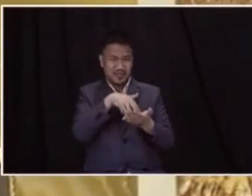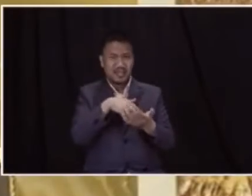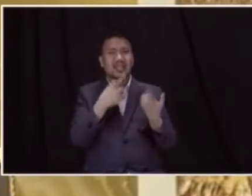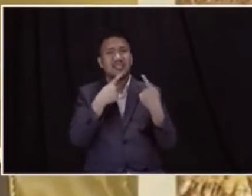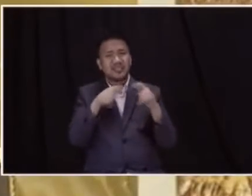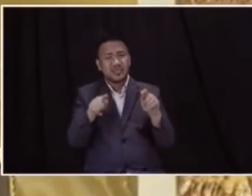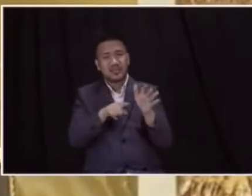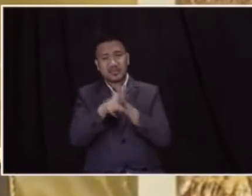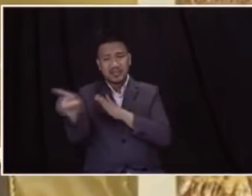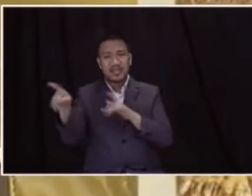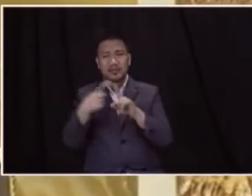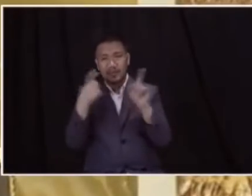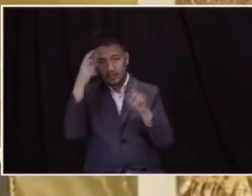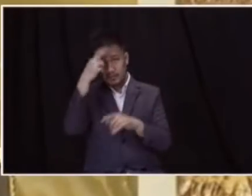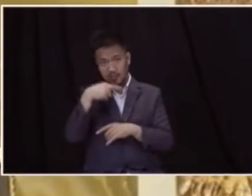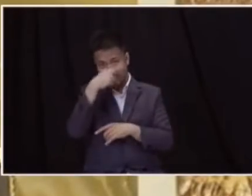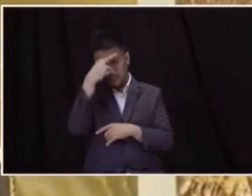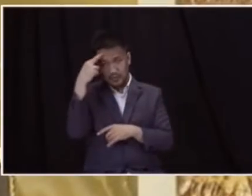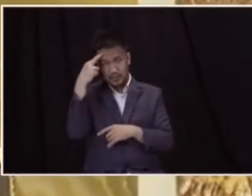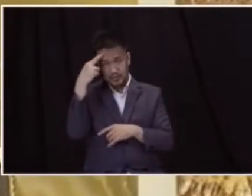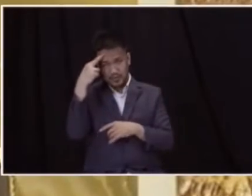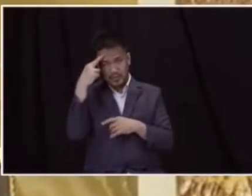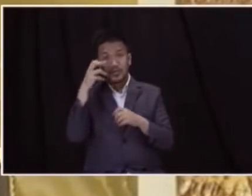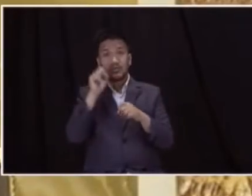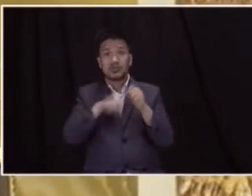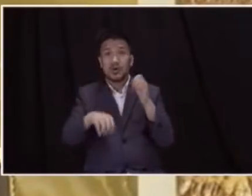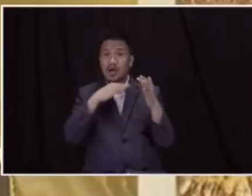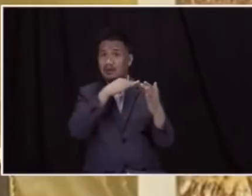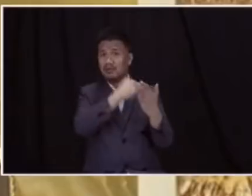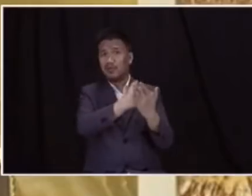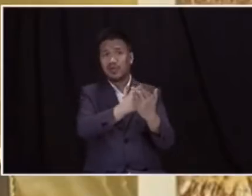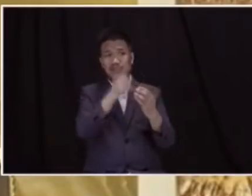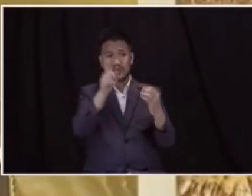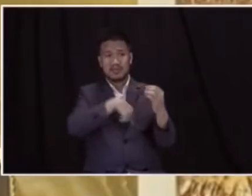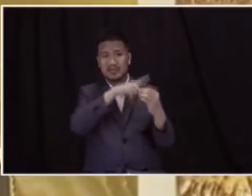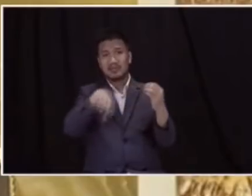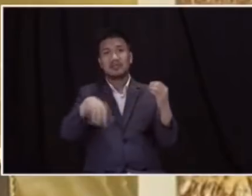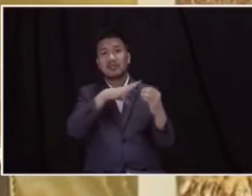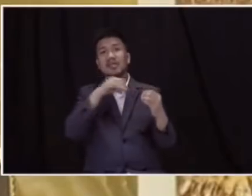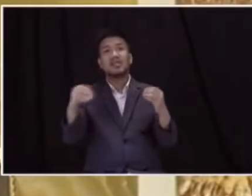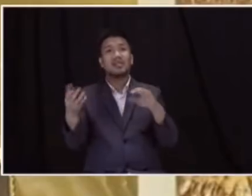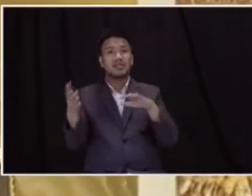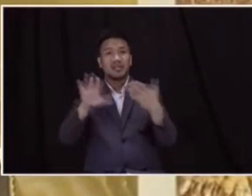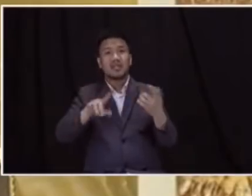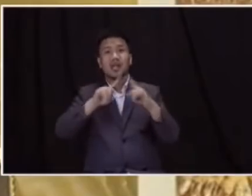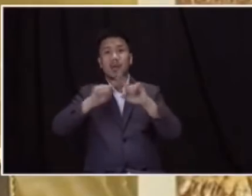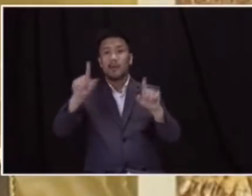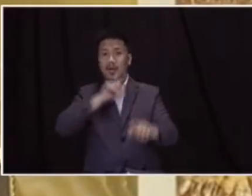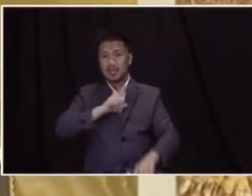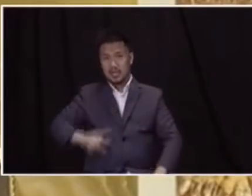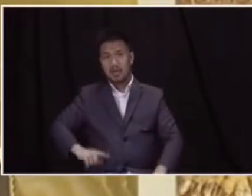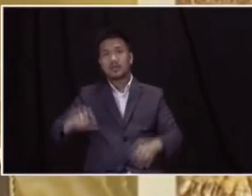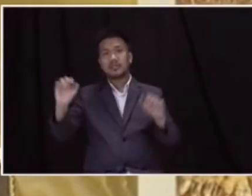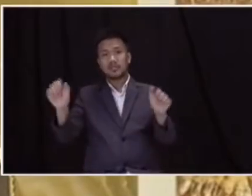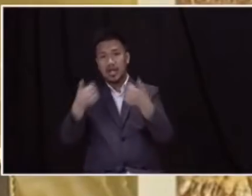Rome to avoid persecution and death. But our Lord challenged